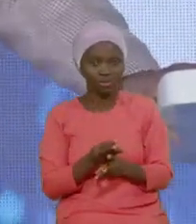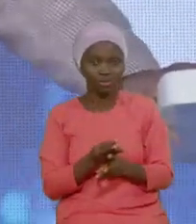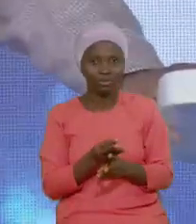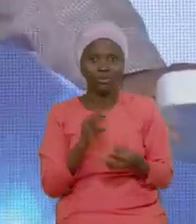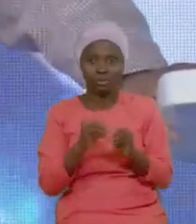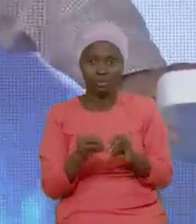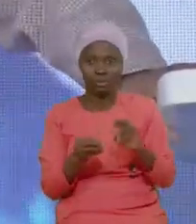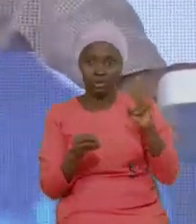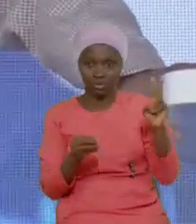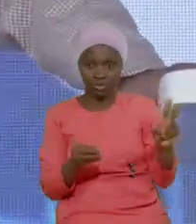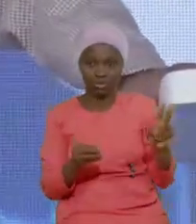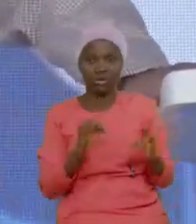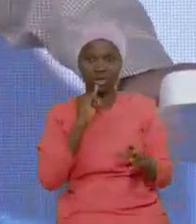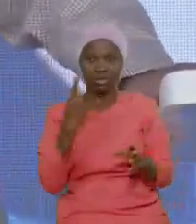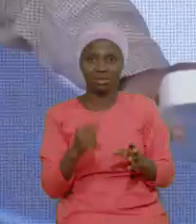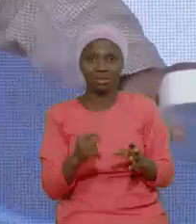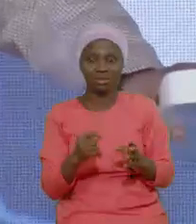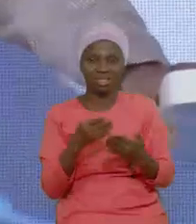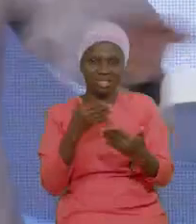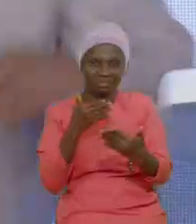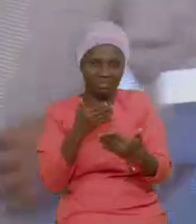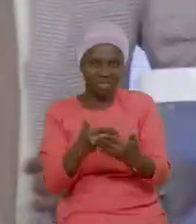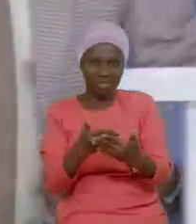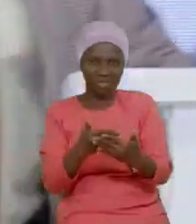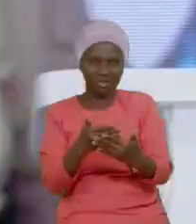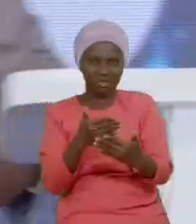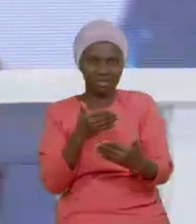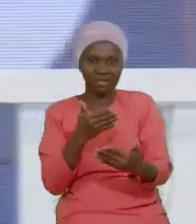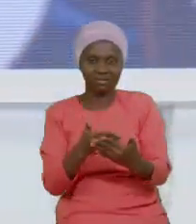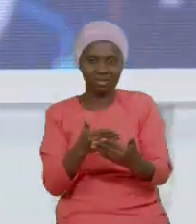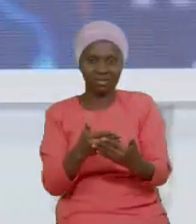Number two is the immediate world.